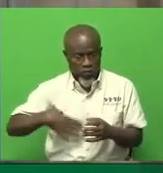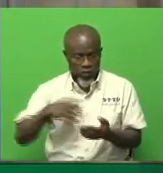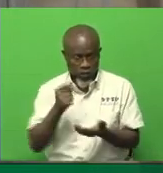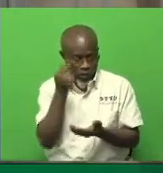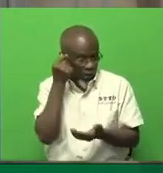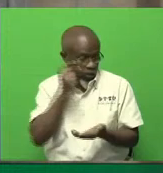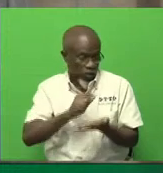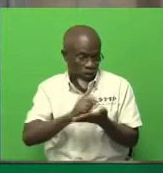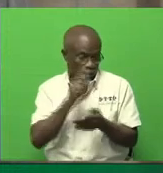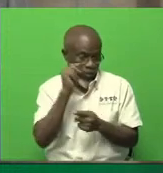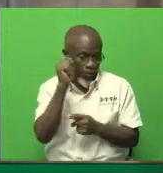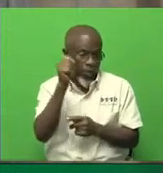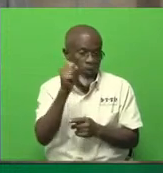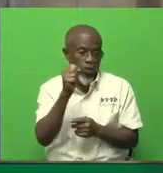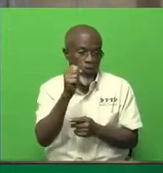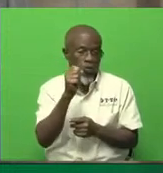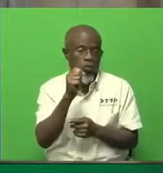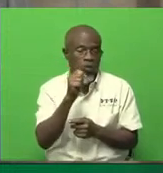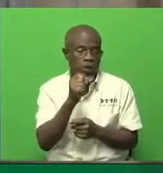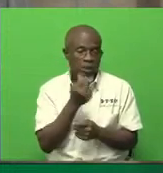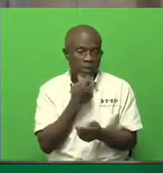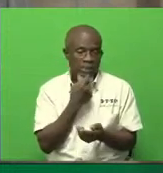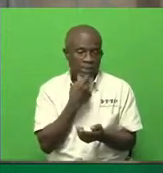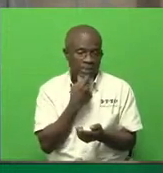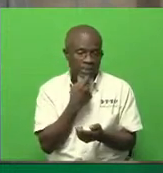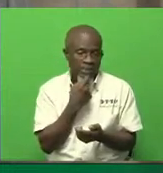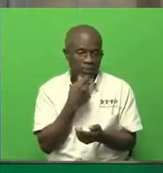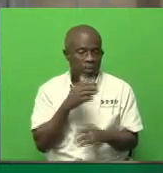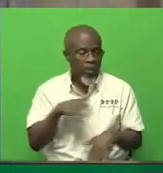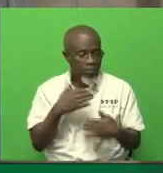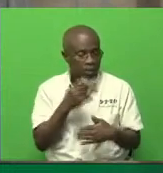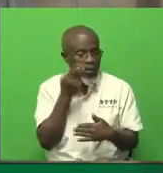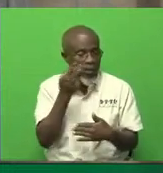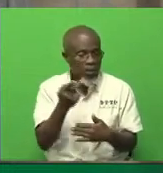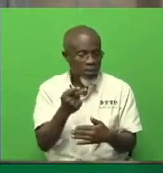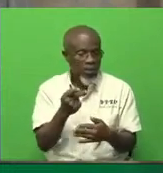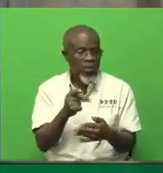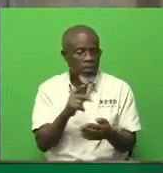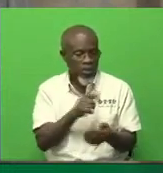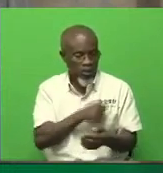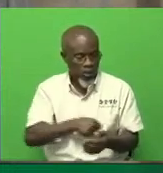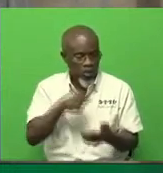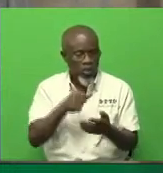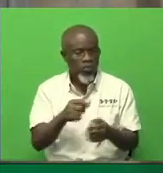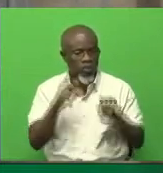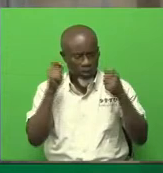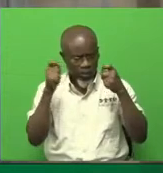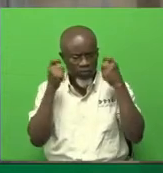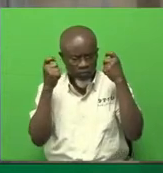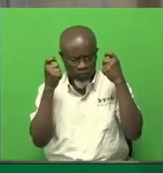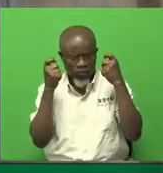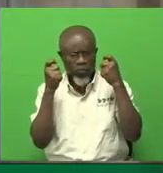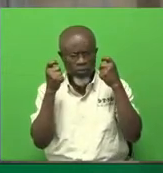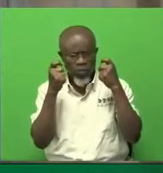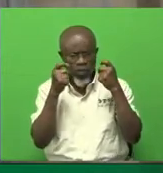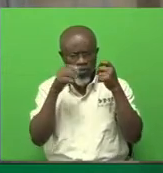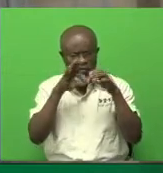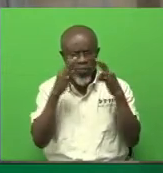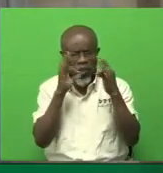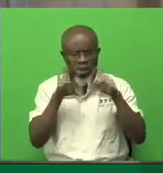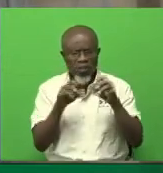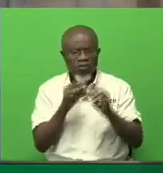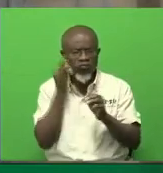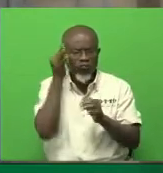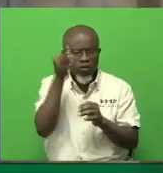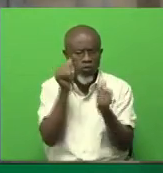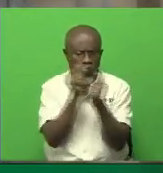and that he was delighted to see the surgery was successful and that the family could have a future with their son Deputy